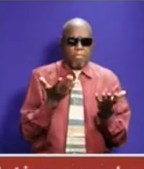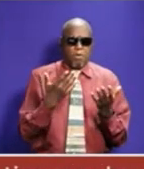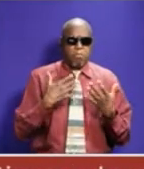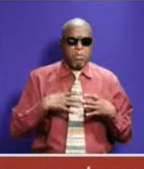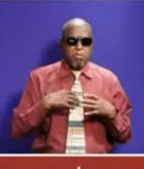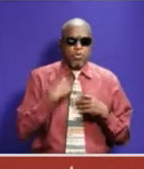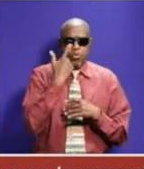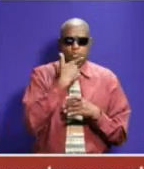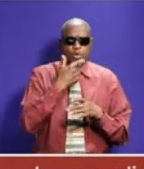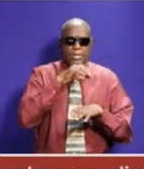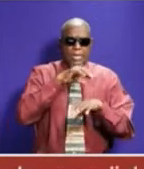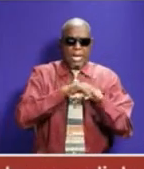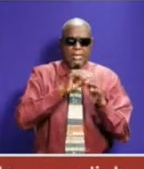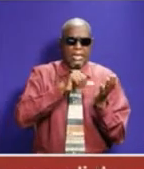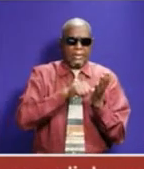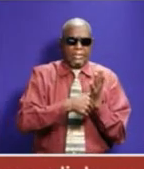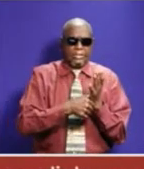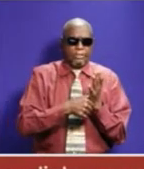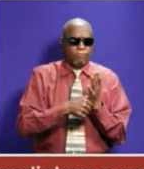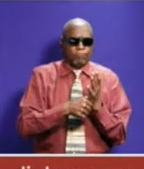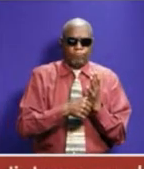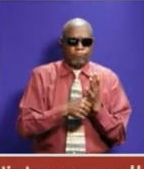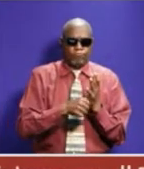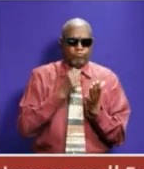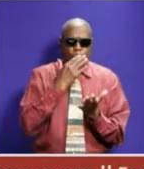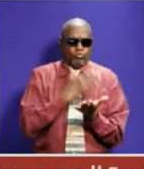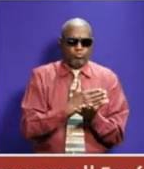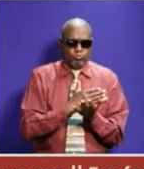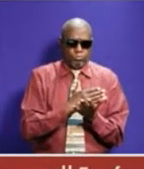people who want to get IDs.